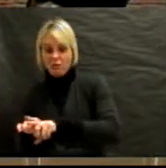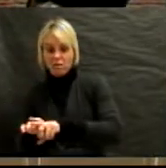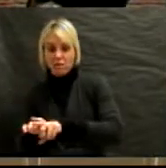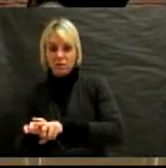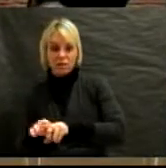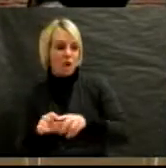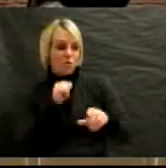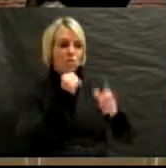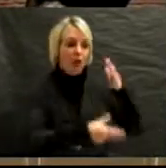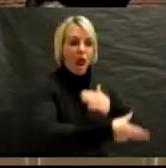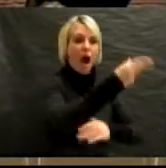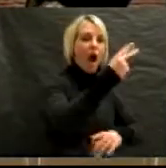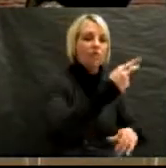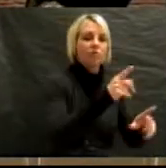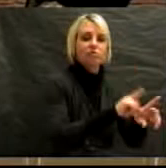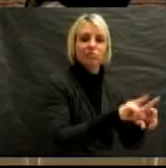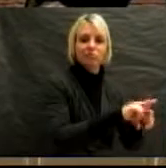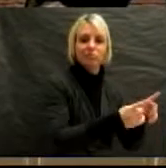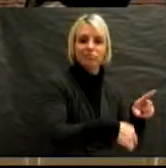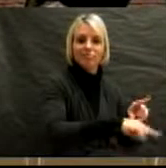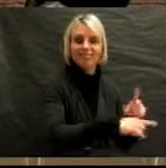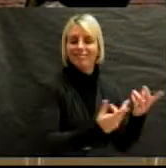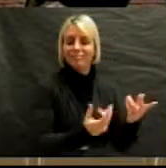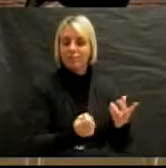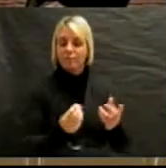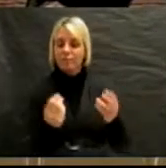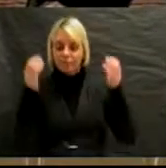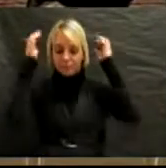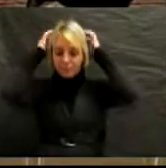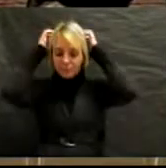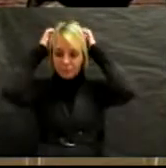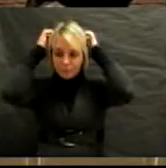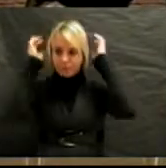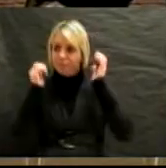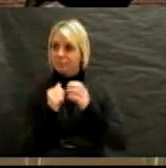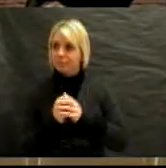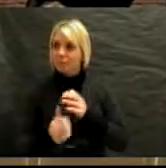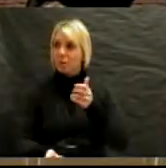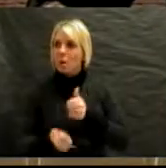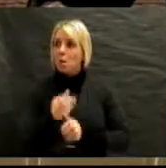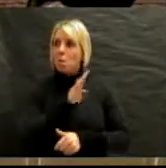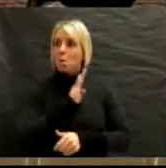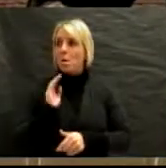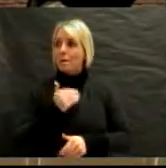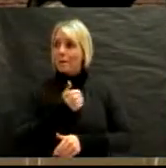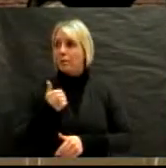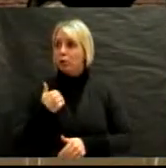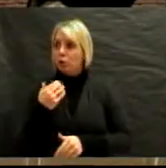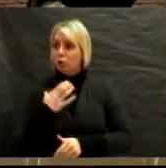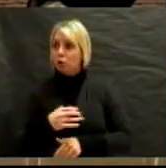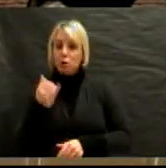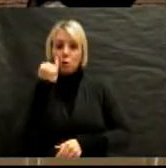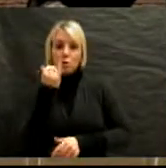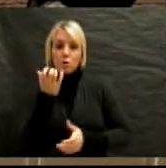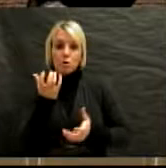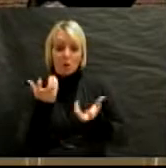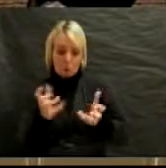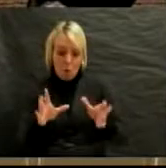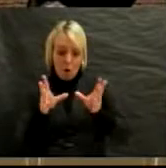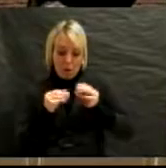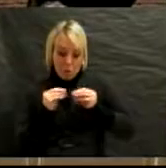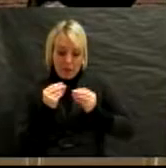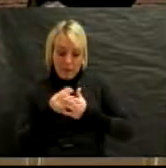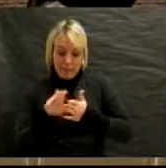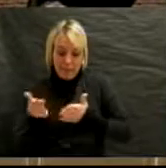most board members do if they want to not accept the salaries, they take the pay, knowing that that pay is going to be equal amongst all of you, and